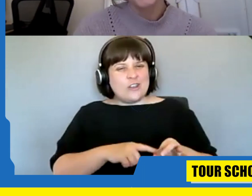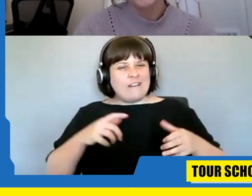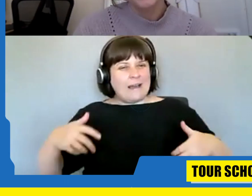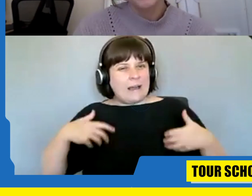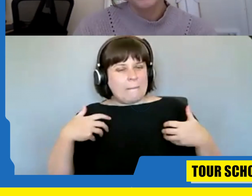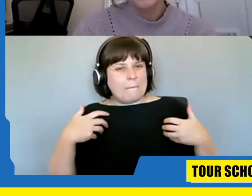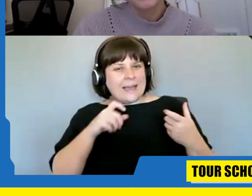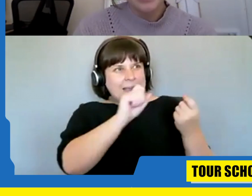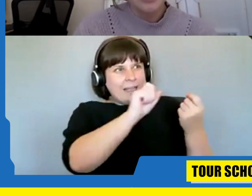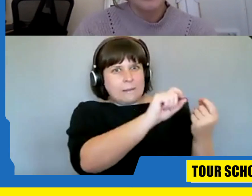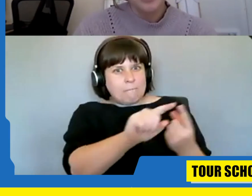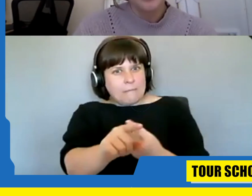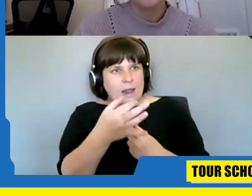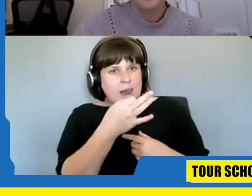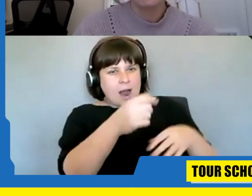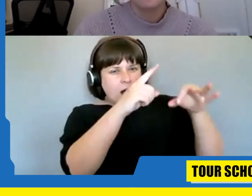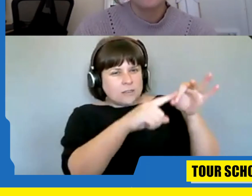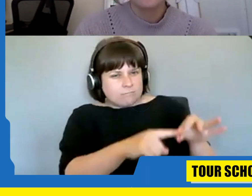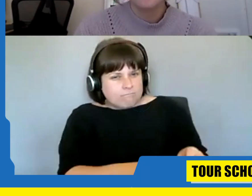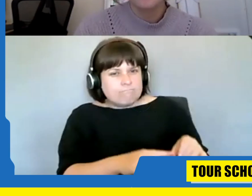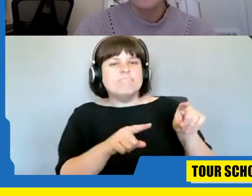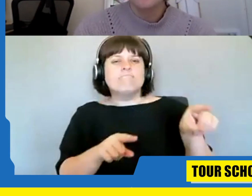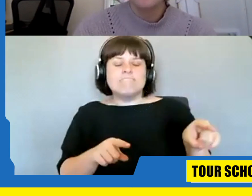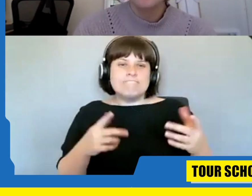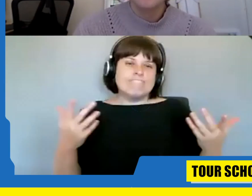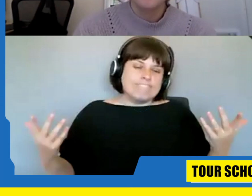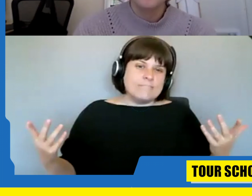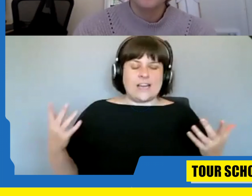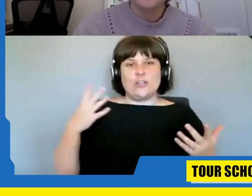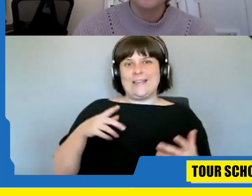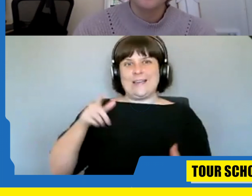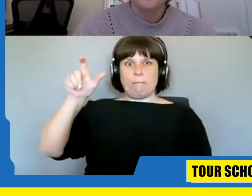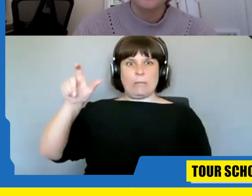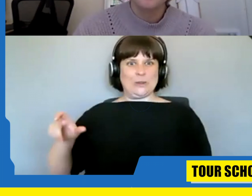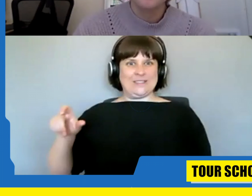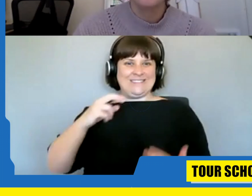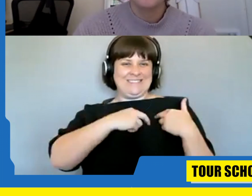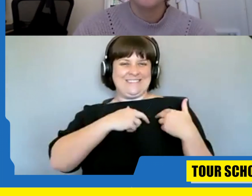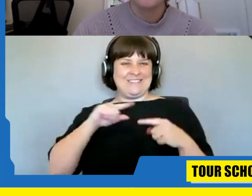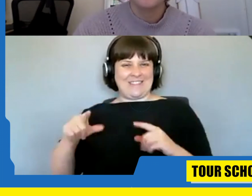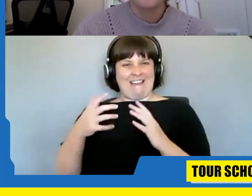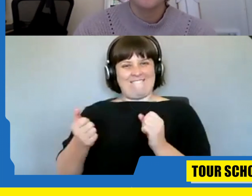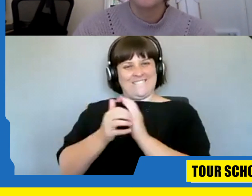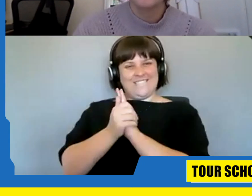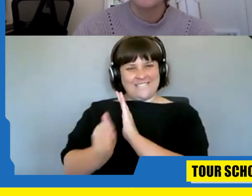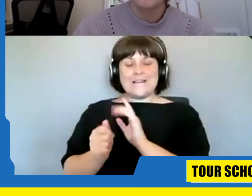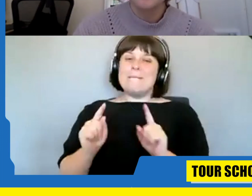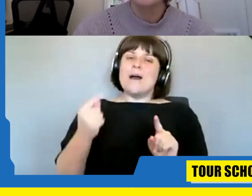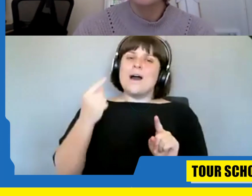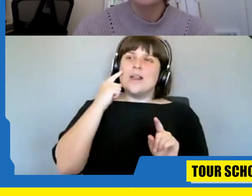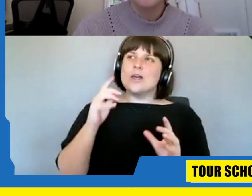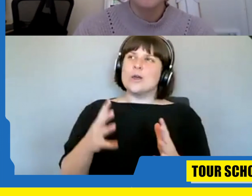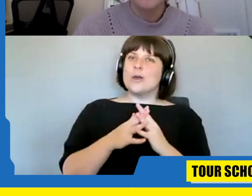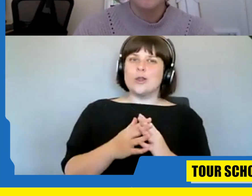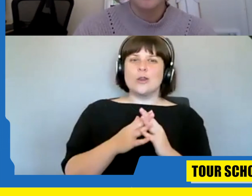with that kind of expertise. But it's often useful just to ask questions on social media and try